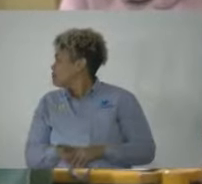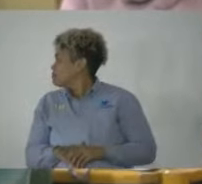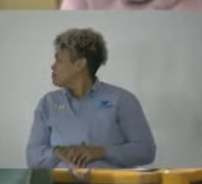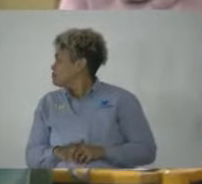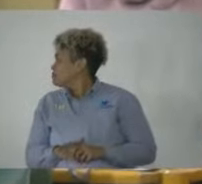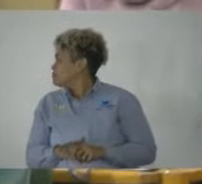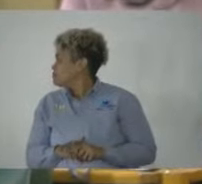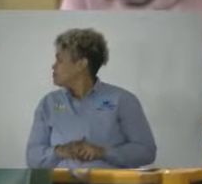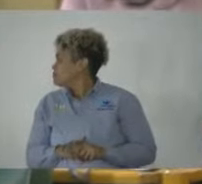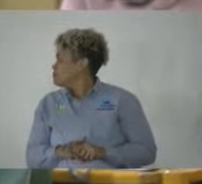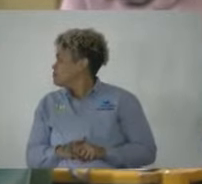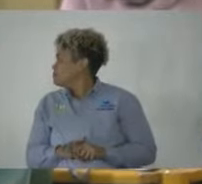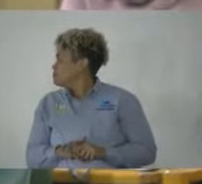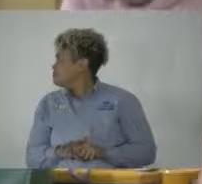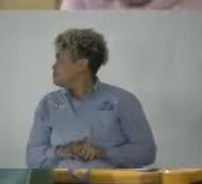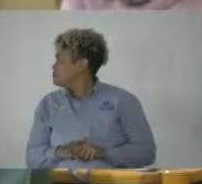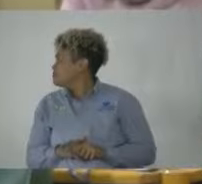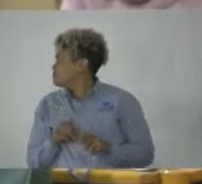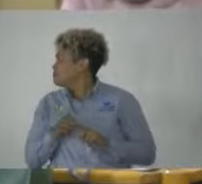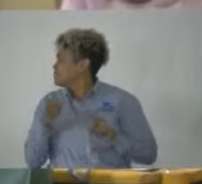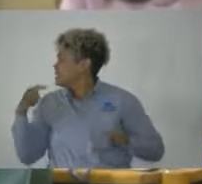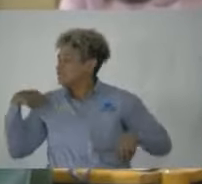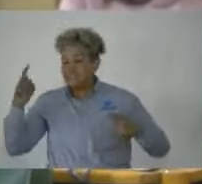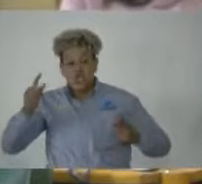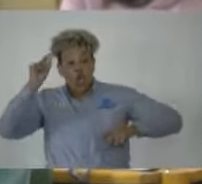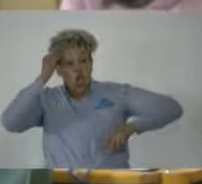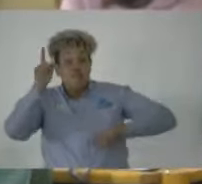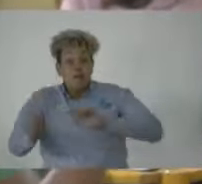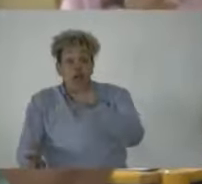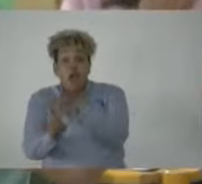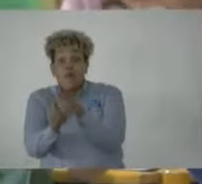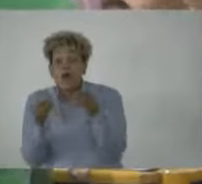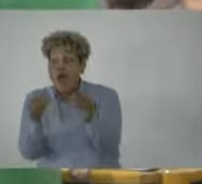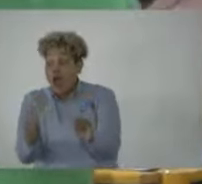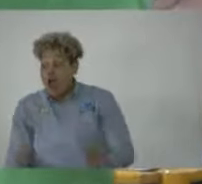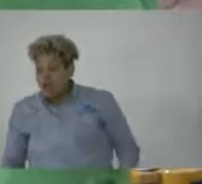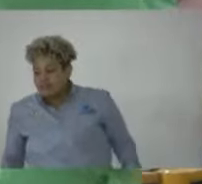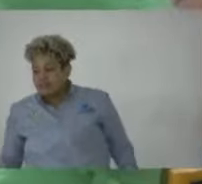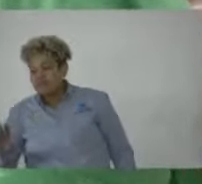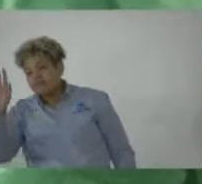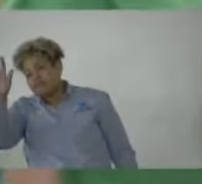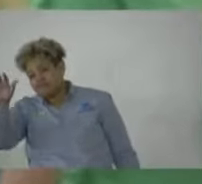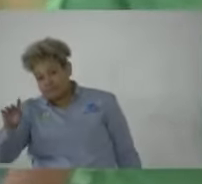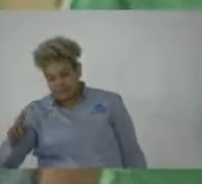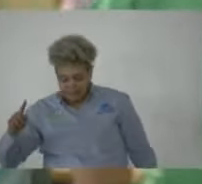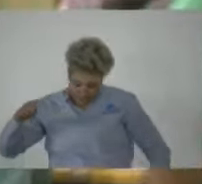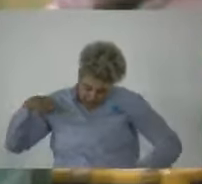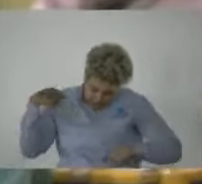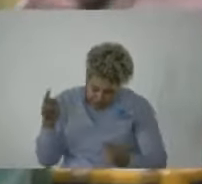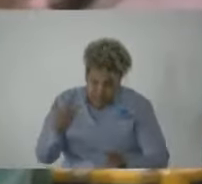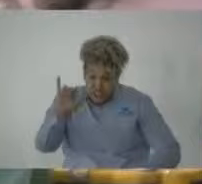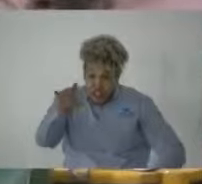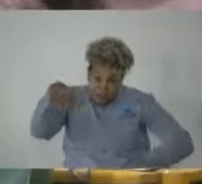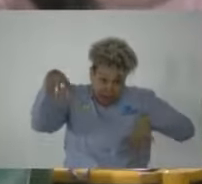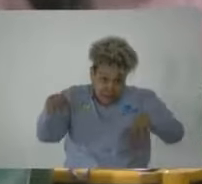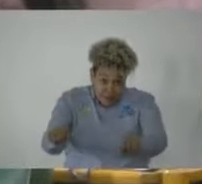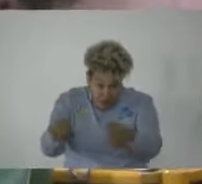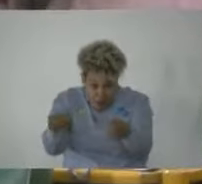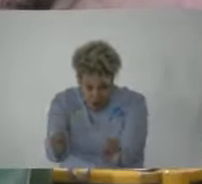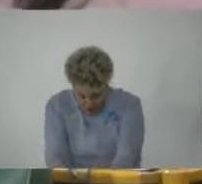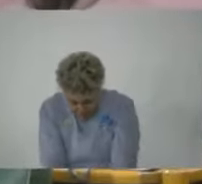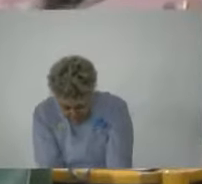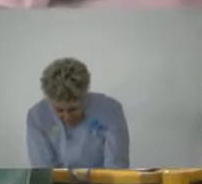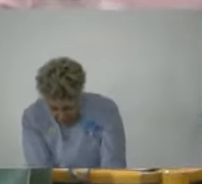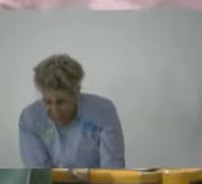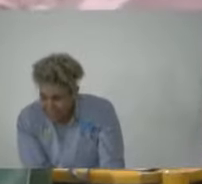Madam Speaker, since this government came to office, hear me out on this. Hear me on this. Him